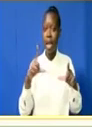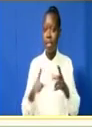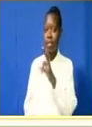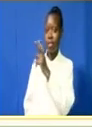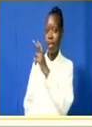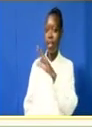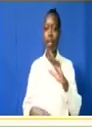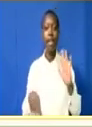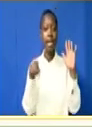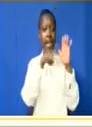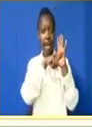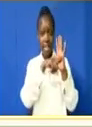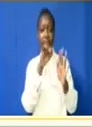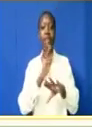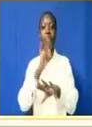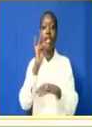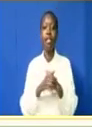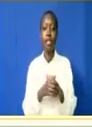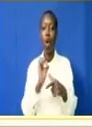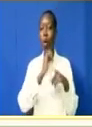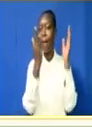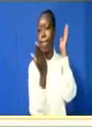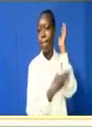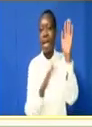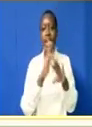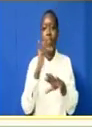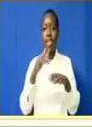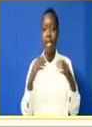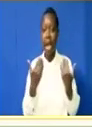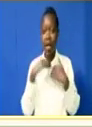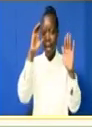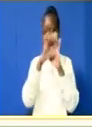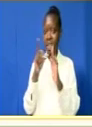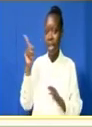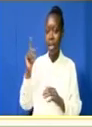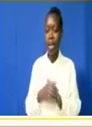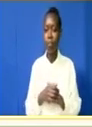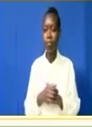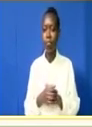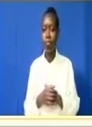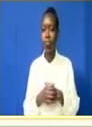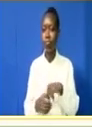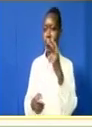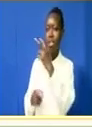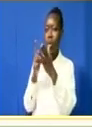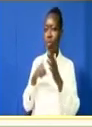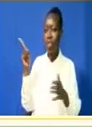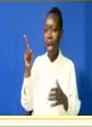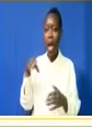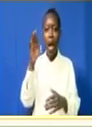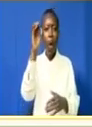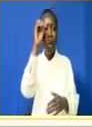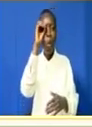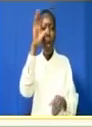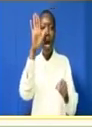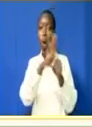at the negative effects. Mm-hmm. We have that diagram there. I want us to discuss. What can you see? Potholes. You can many, see